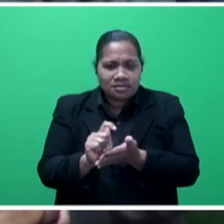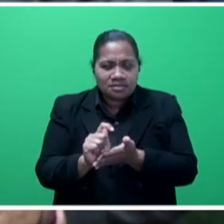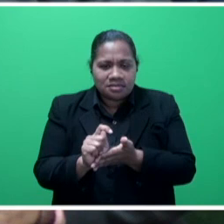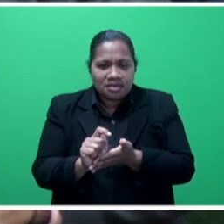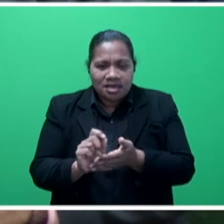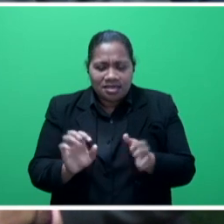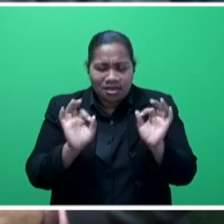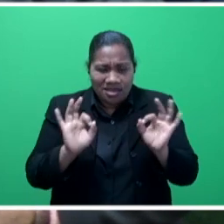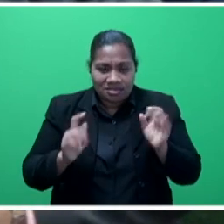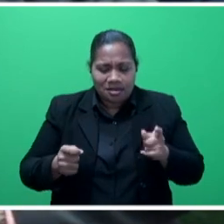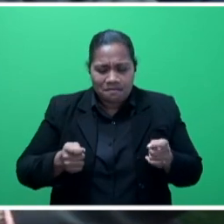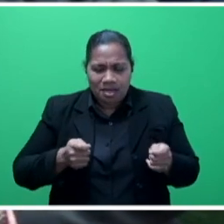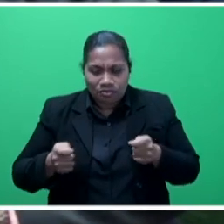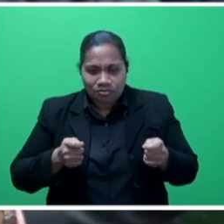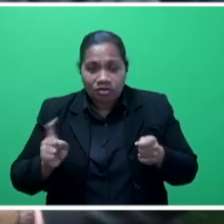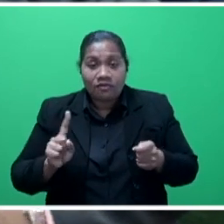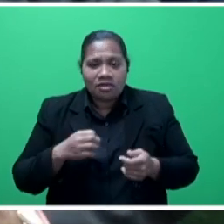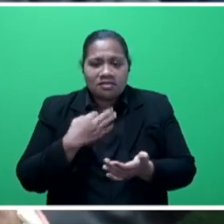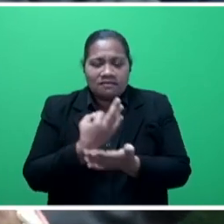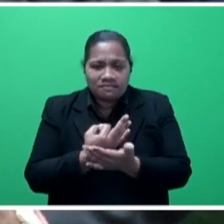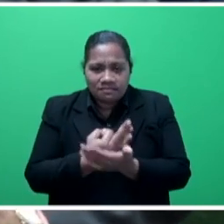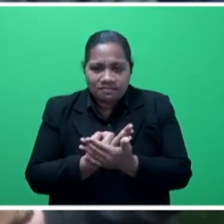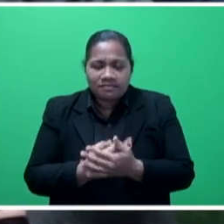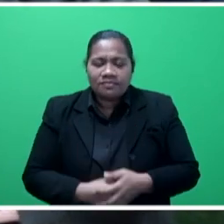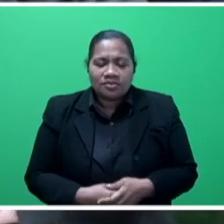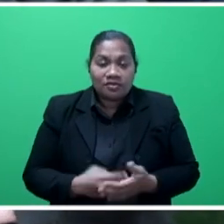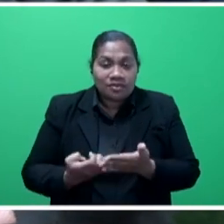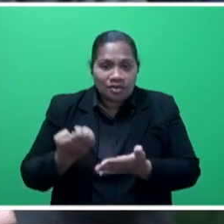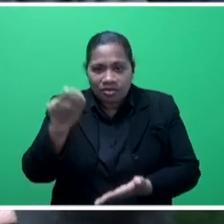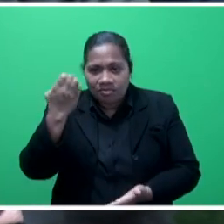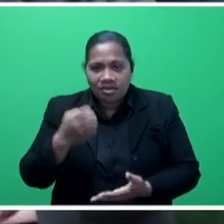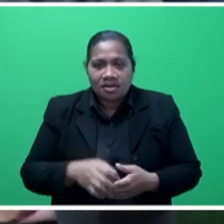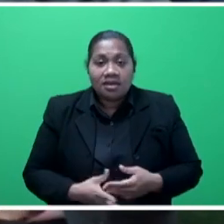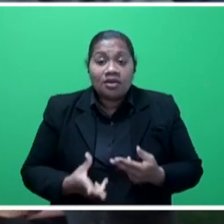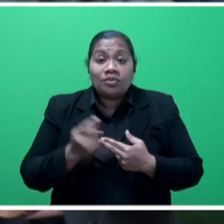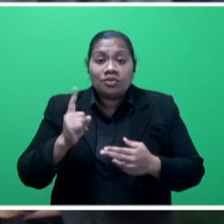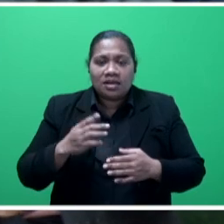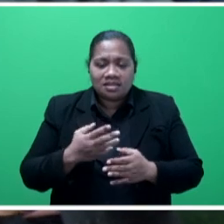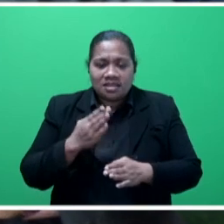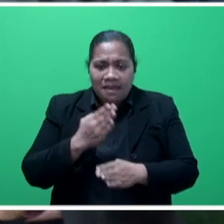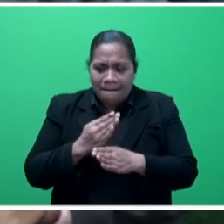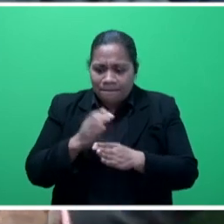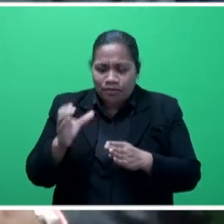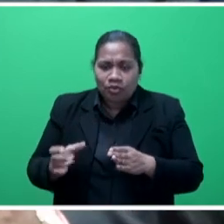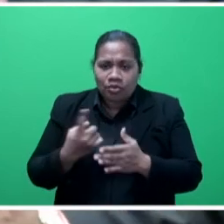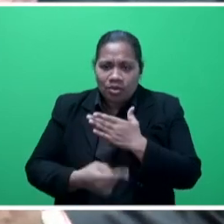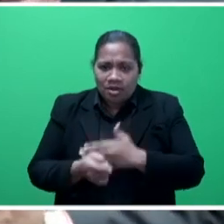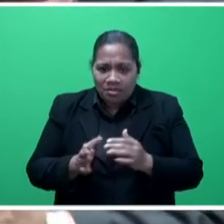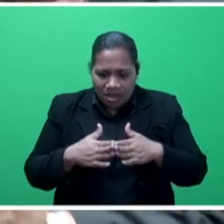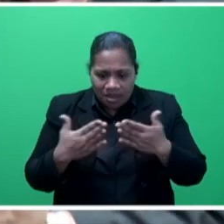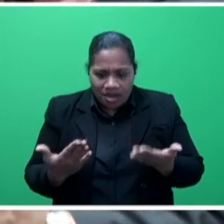of finances and the resurgence of the economy, with employment almost back to normal and with tourist numbers